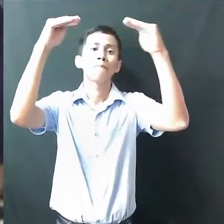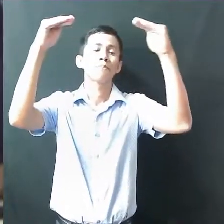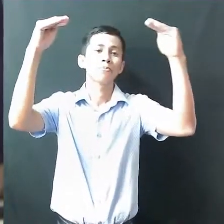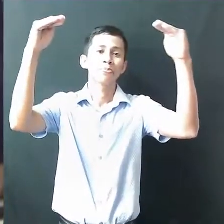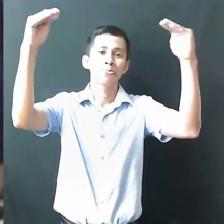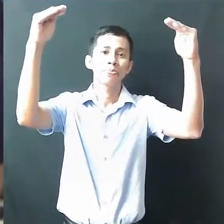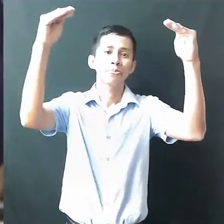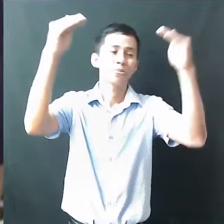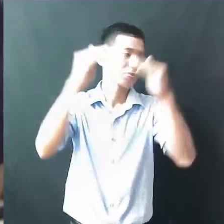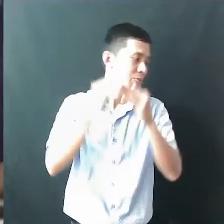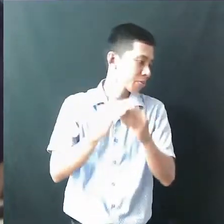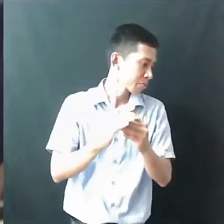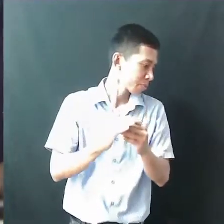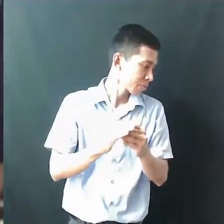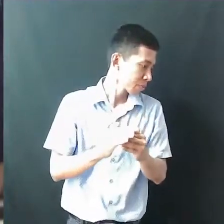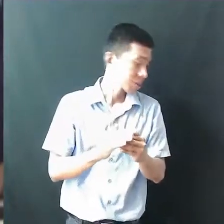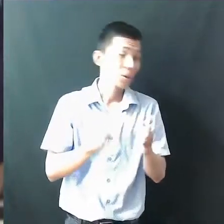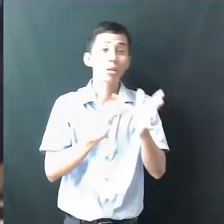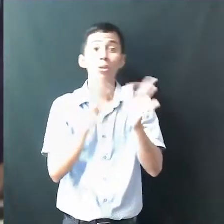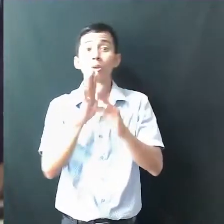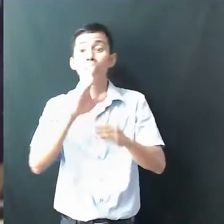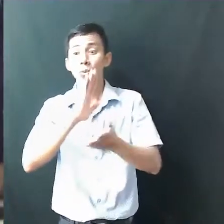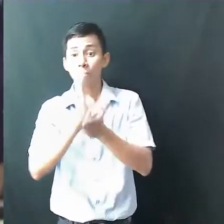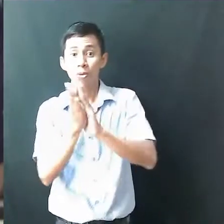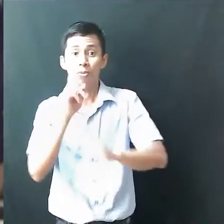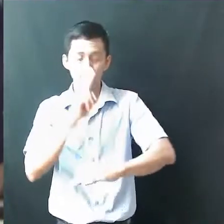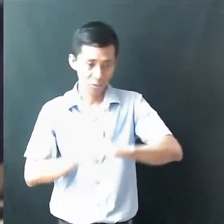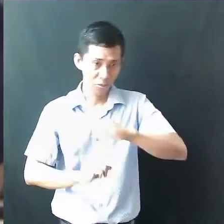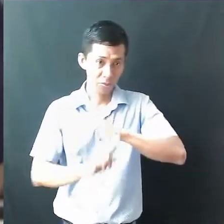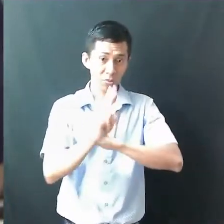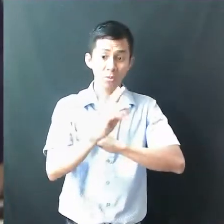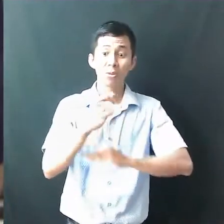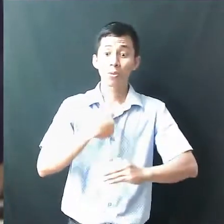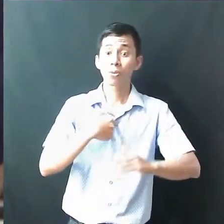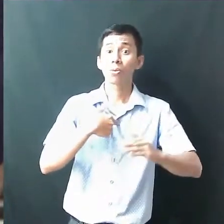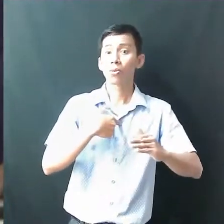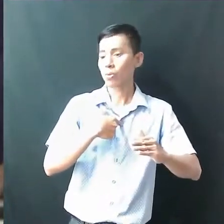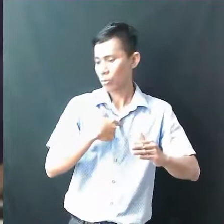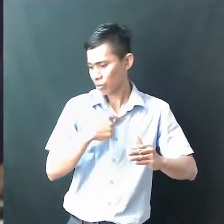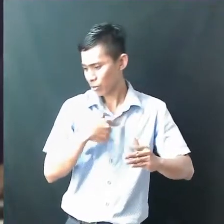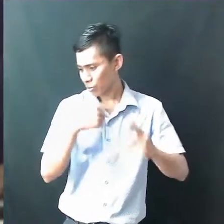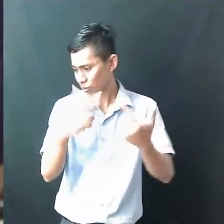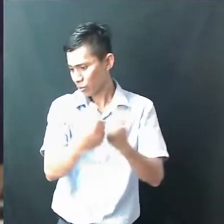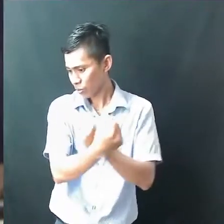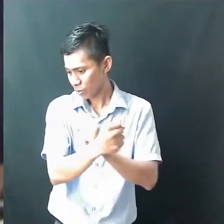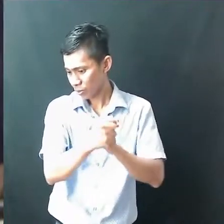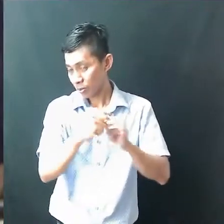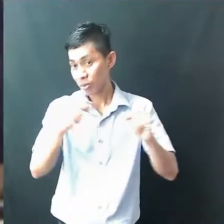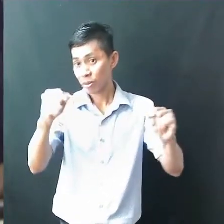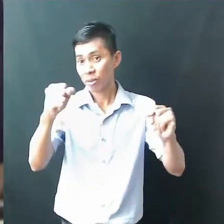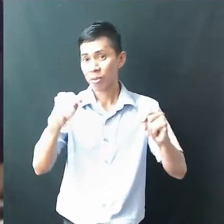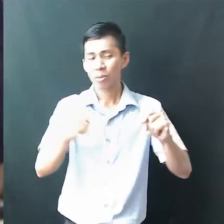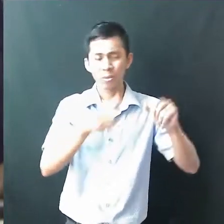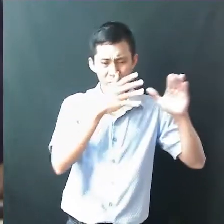throne. He became a pauper so that I would be a king.